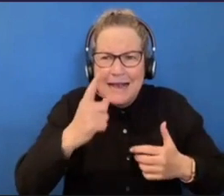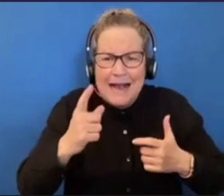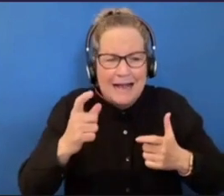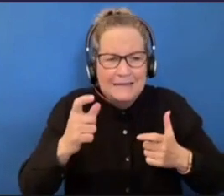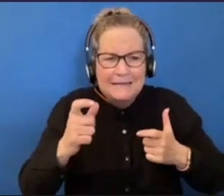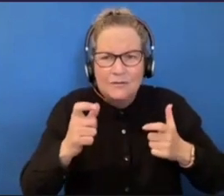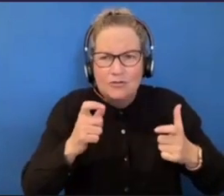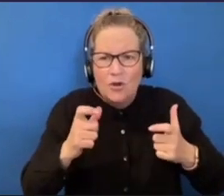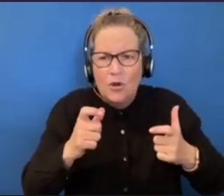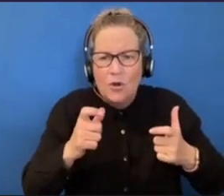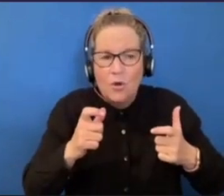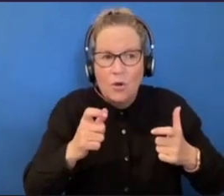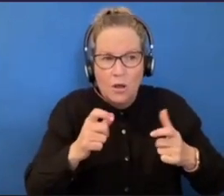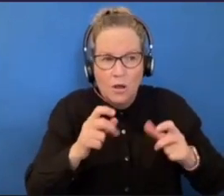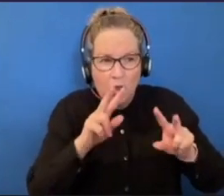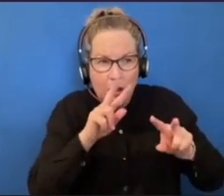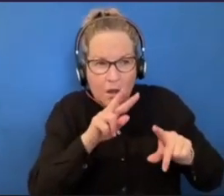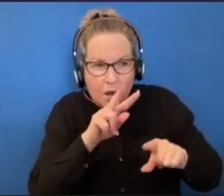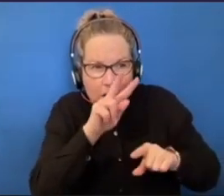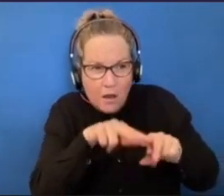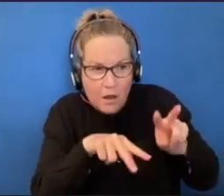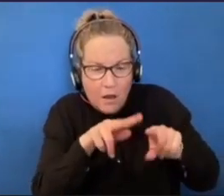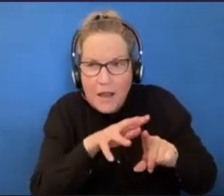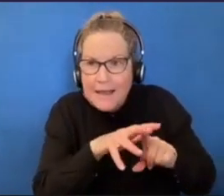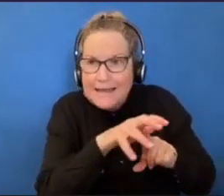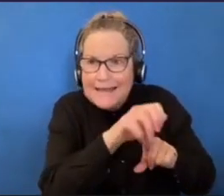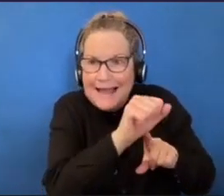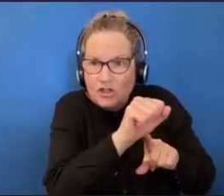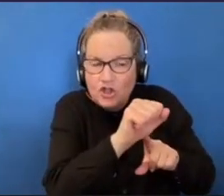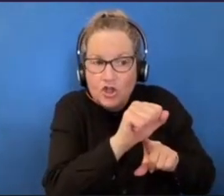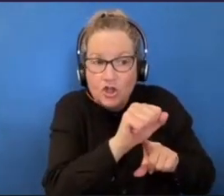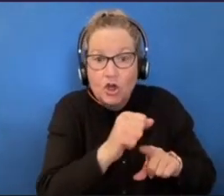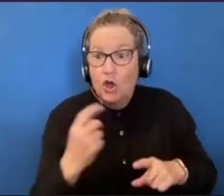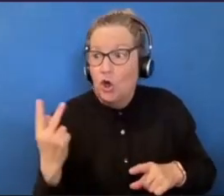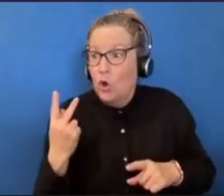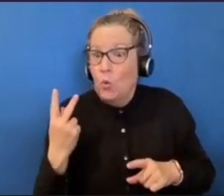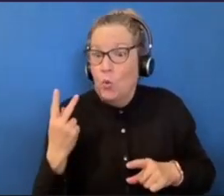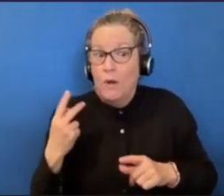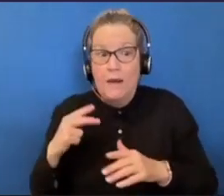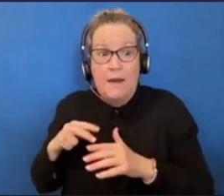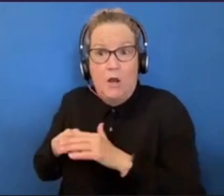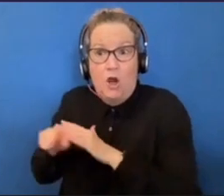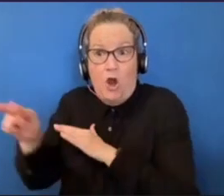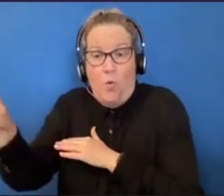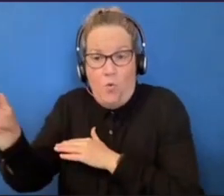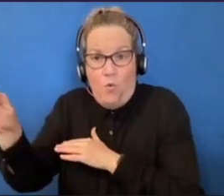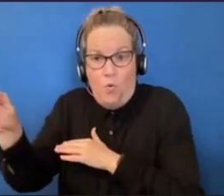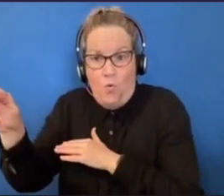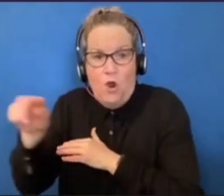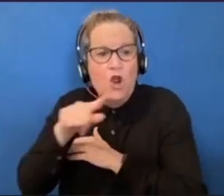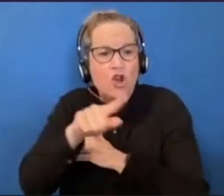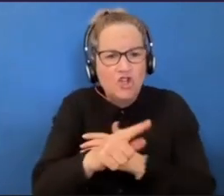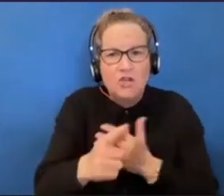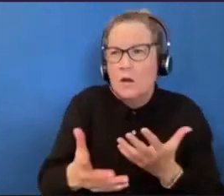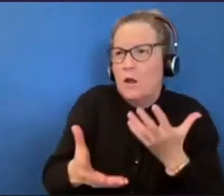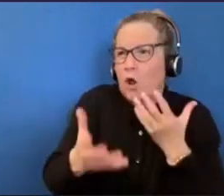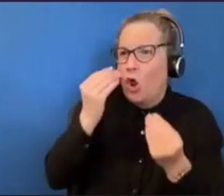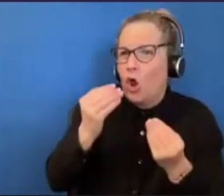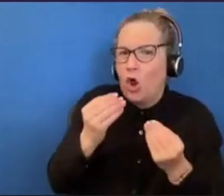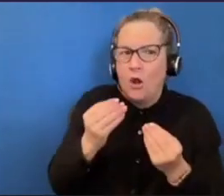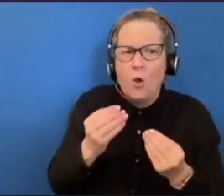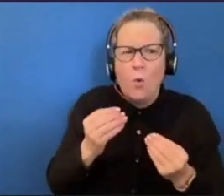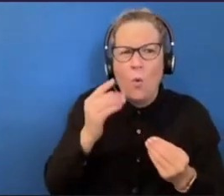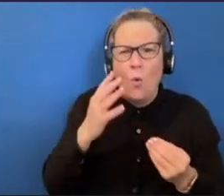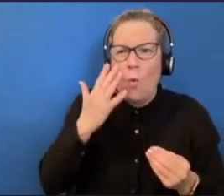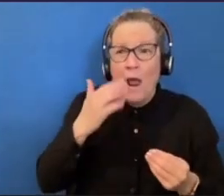slip out the door. So what Brenda learned was when Brenda is upset, home is her refuge and her safe haven. And the